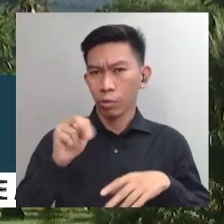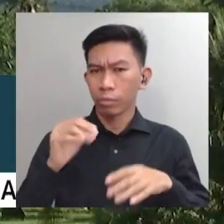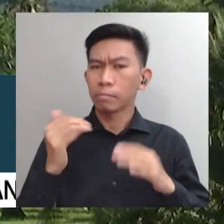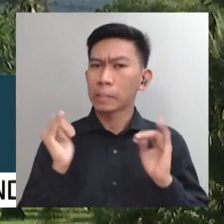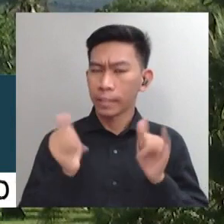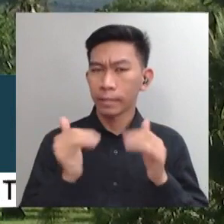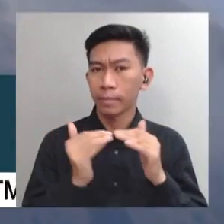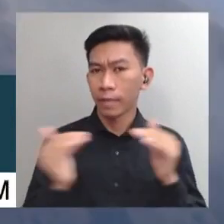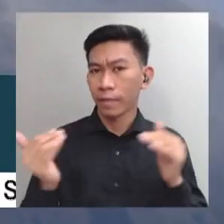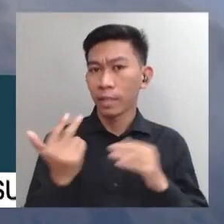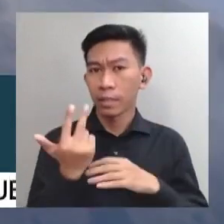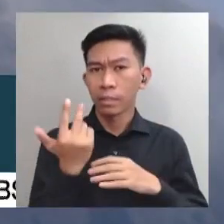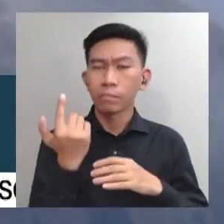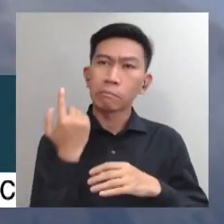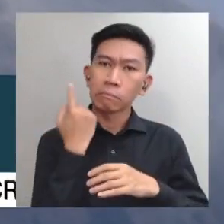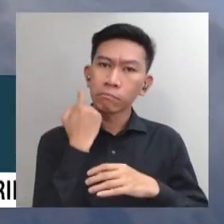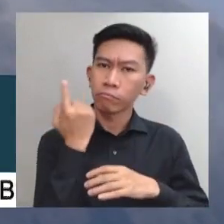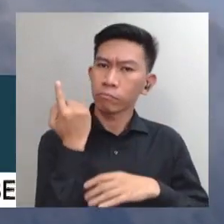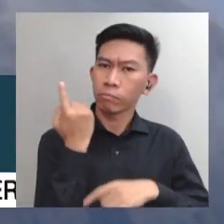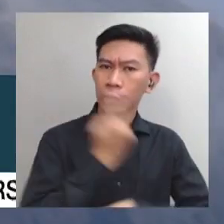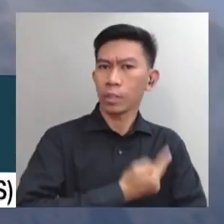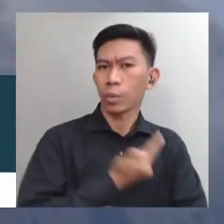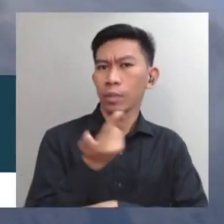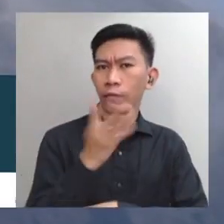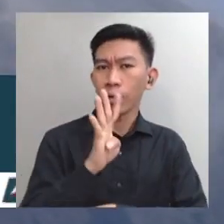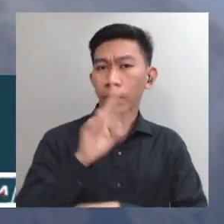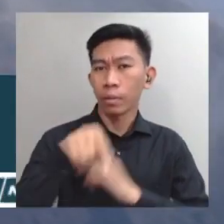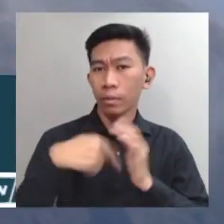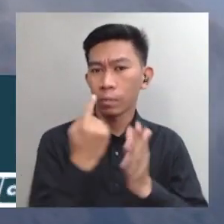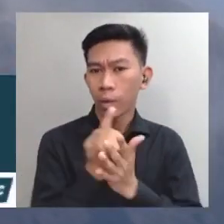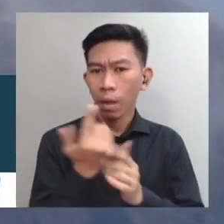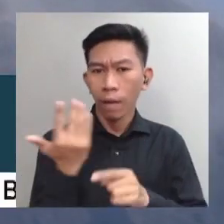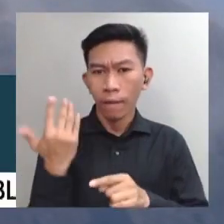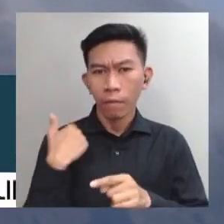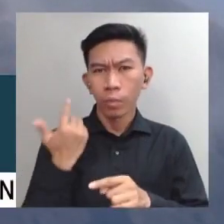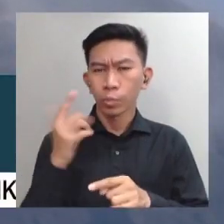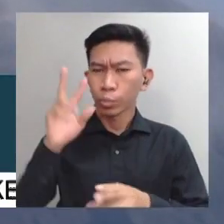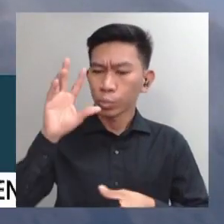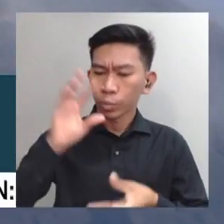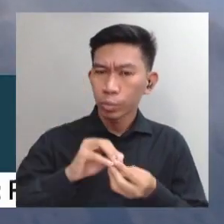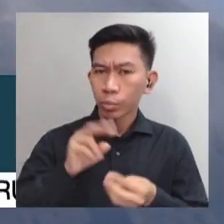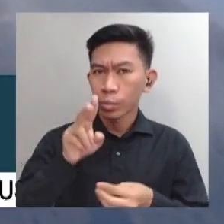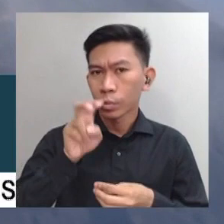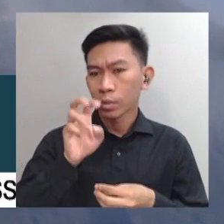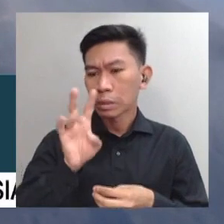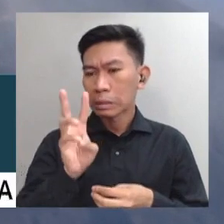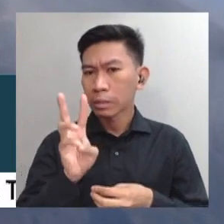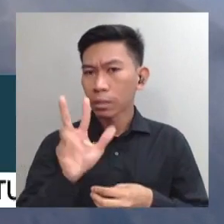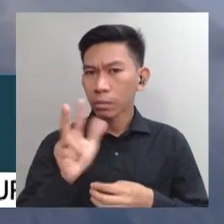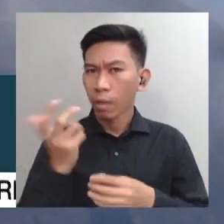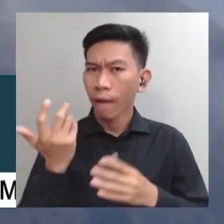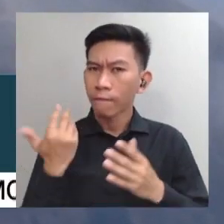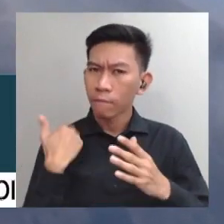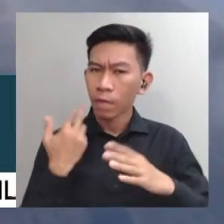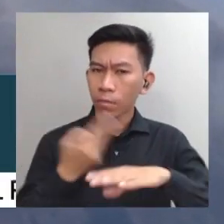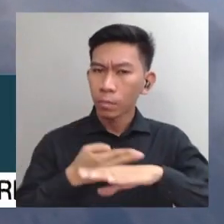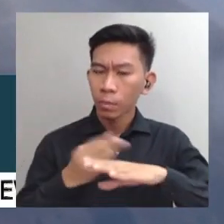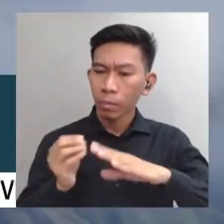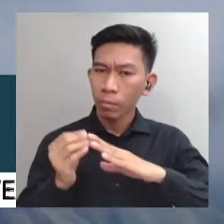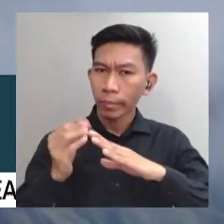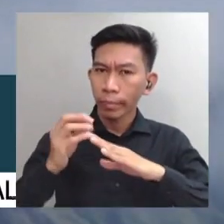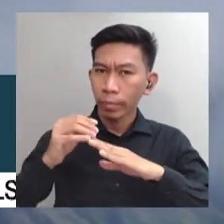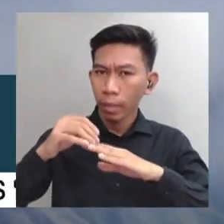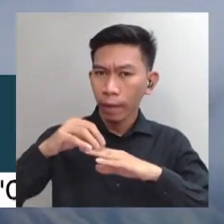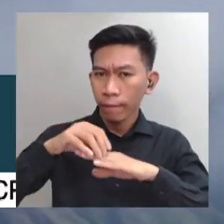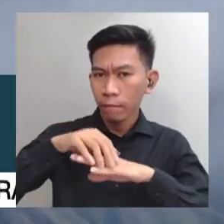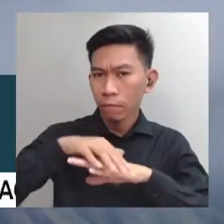the past 24 hours, PVOX recorded 263 rockfall events and 8 pyroclastic density current, or PDC.